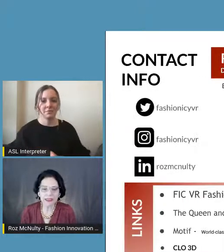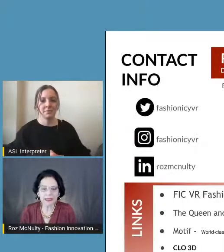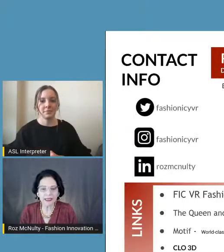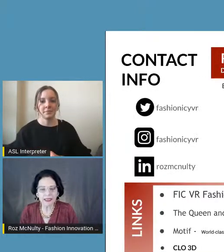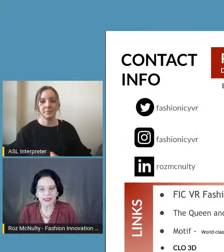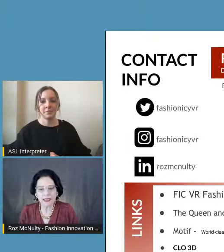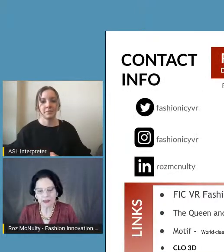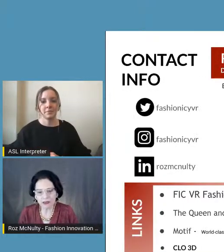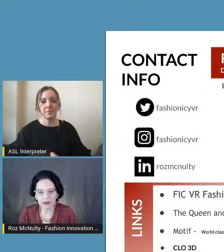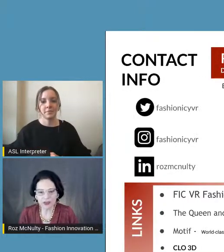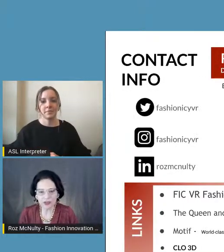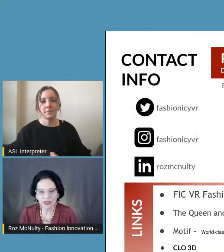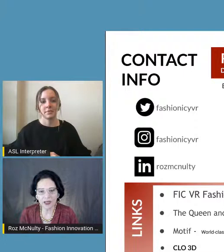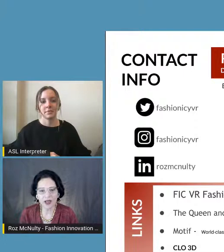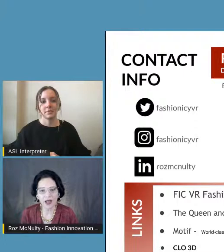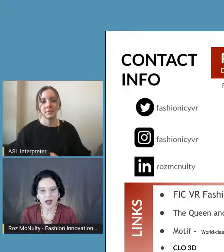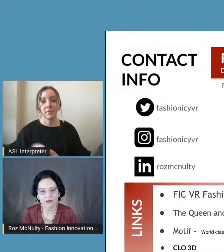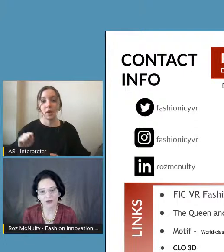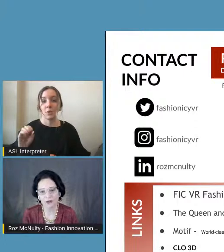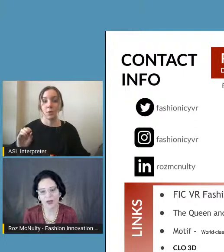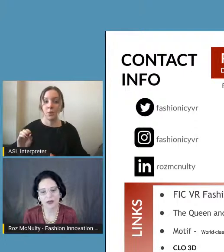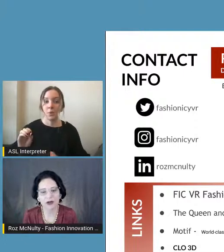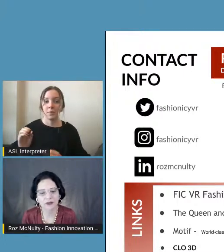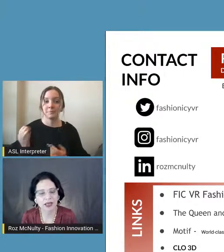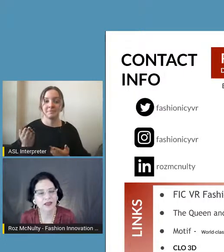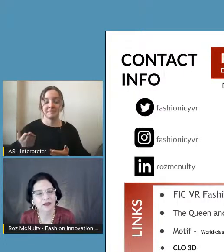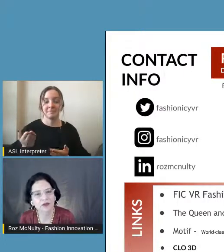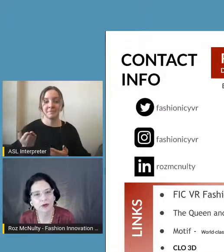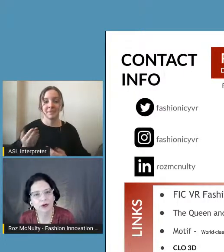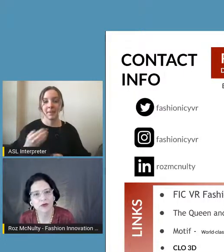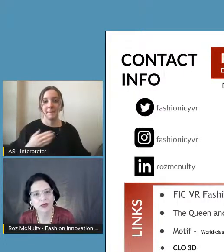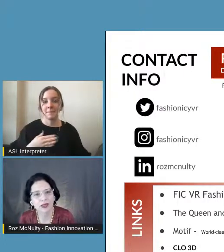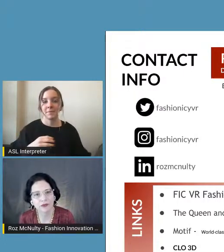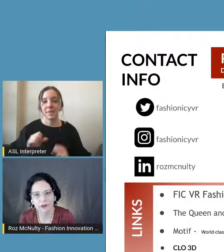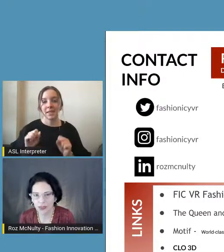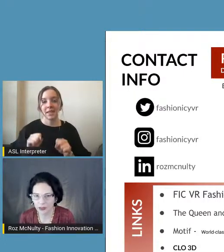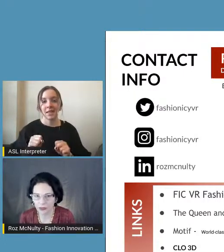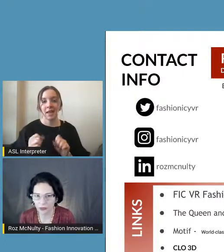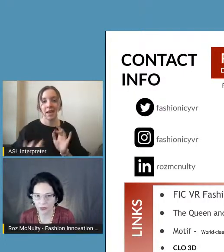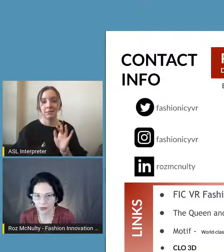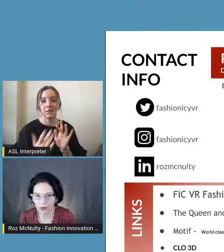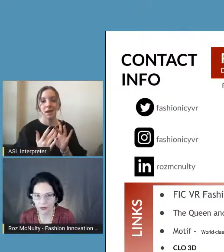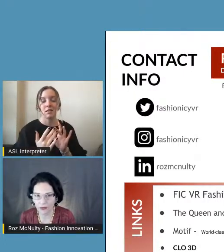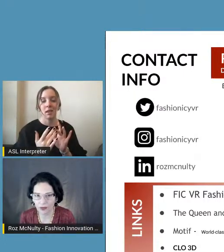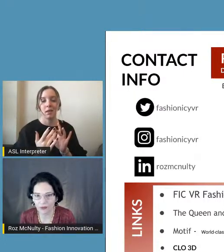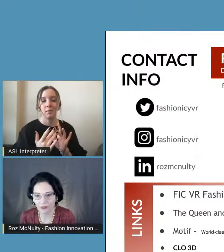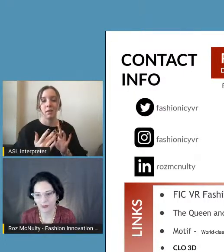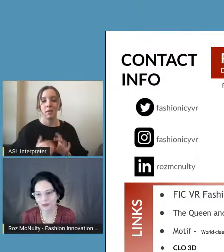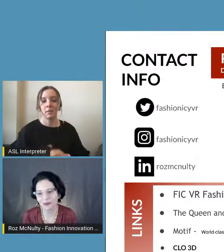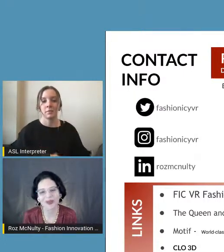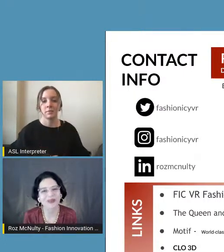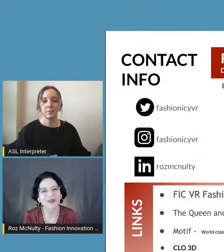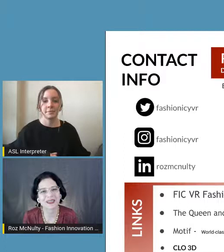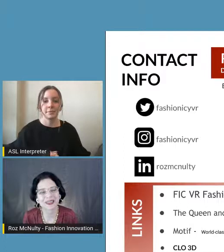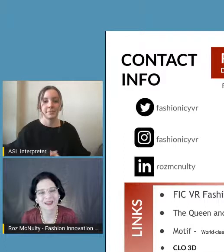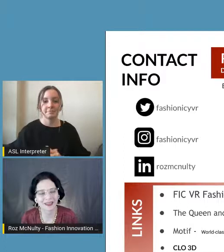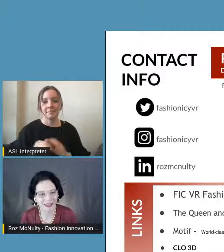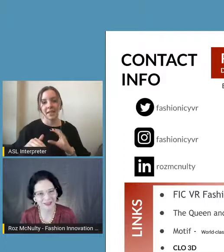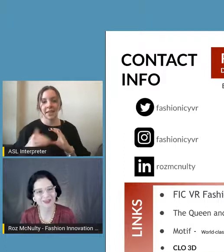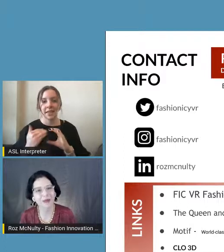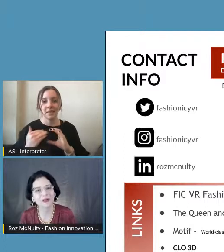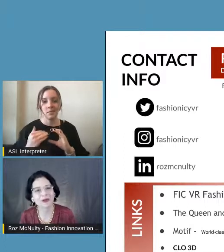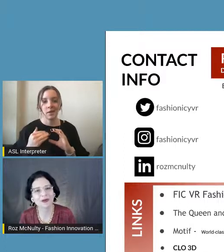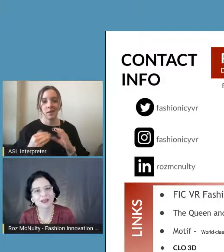So, in conclusion, I've got my contact info if you'd like to know more. I've hopefully got